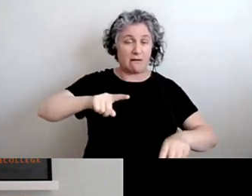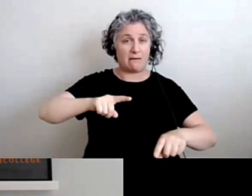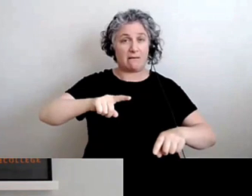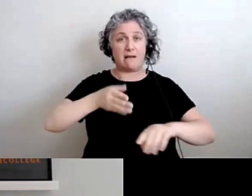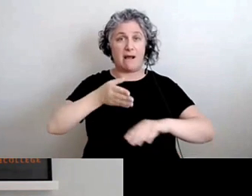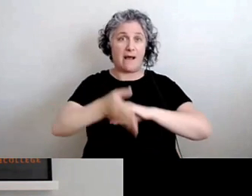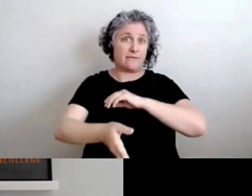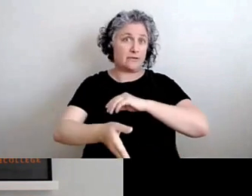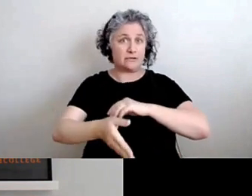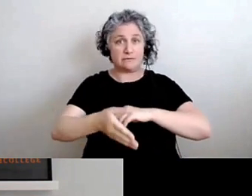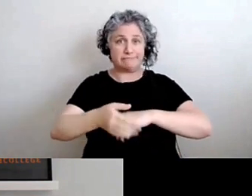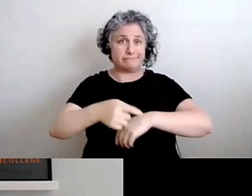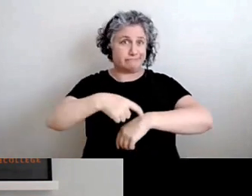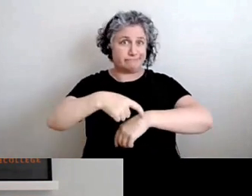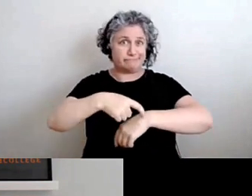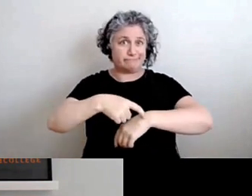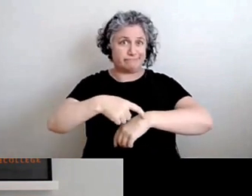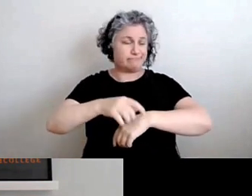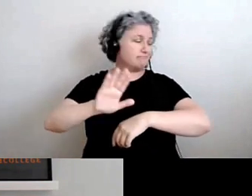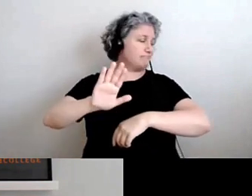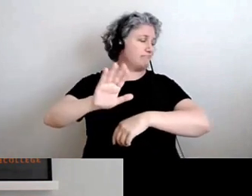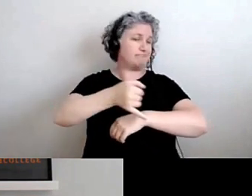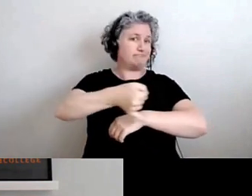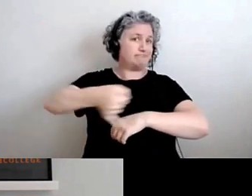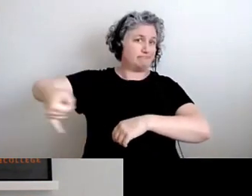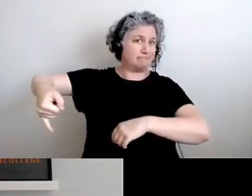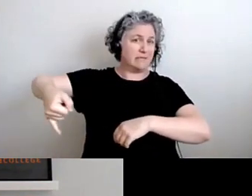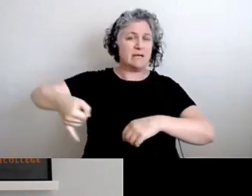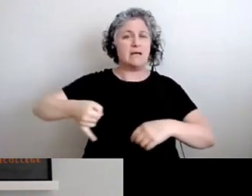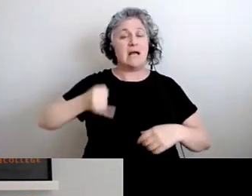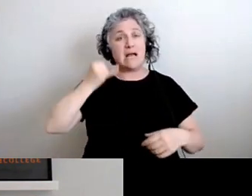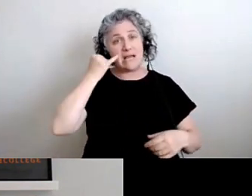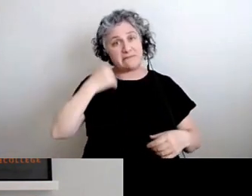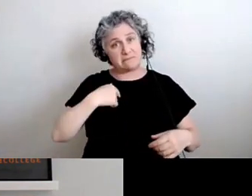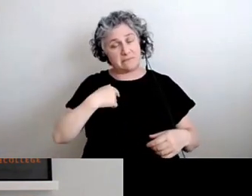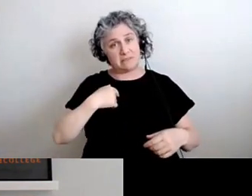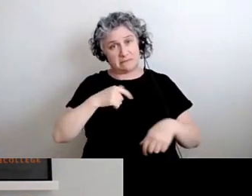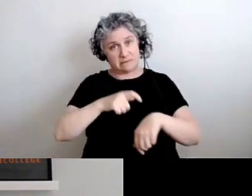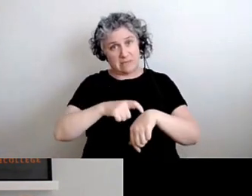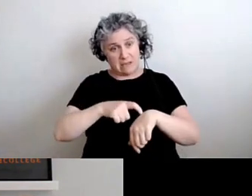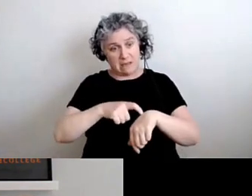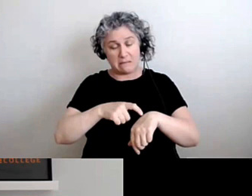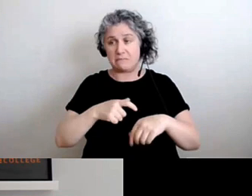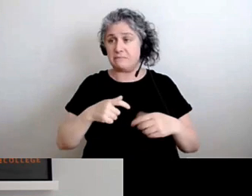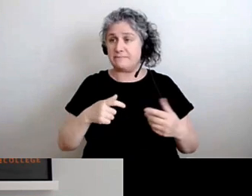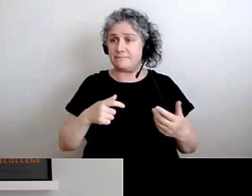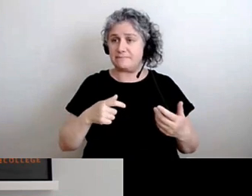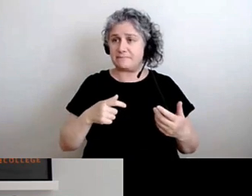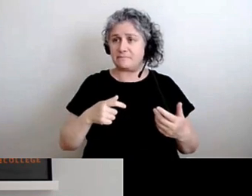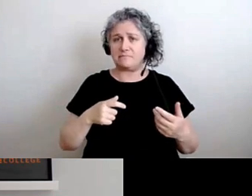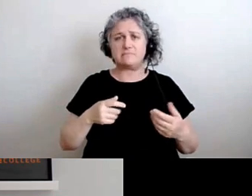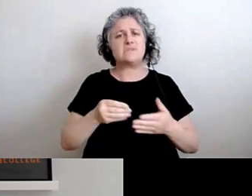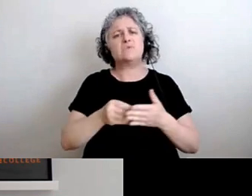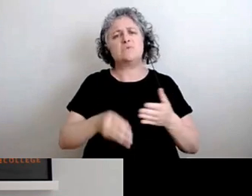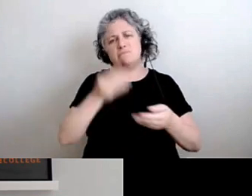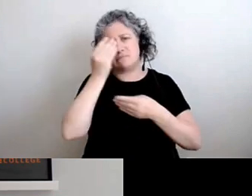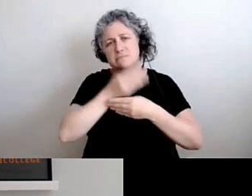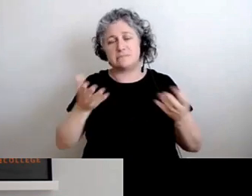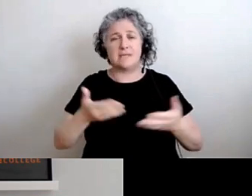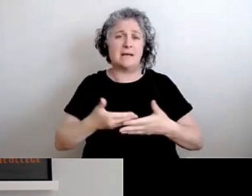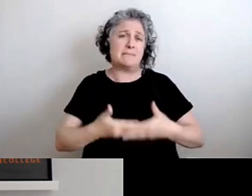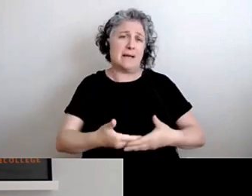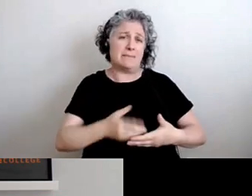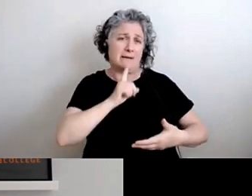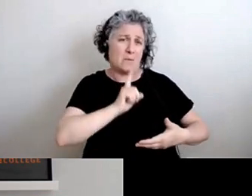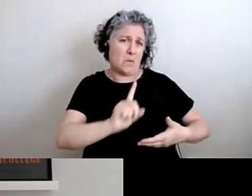after. If I have time, and I tell students at the beginning that I have a 1-year-old baby at